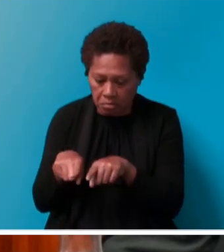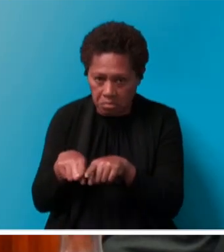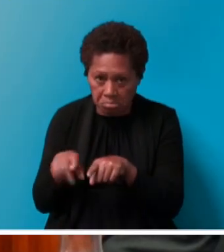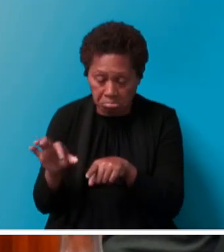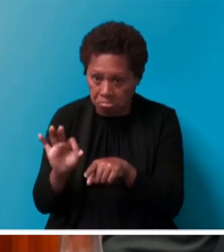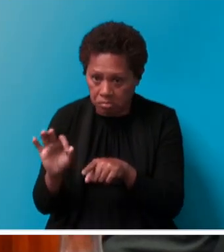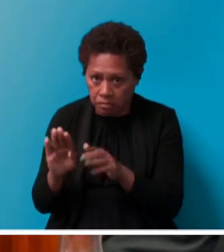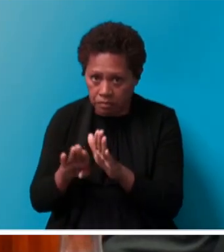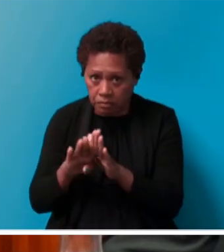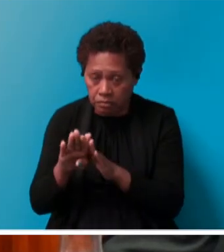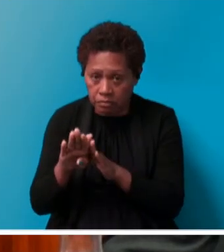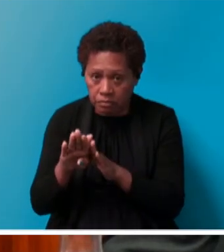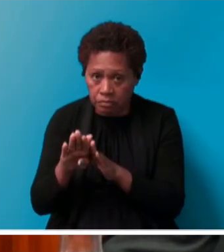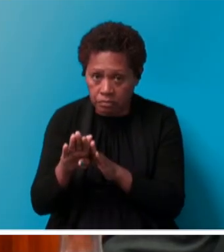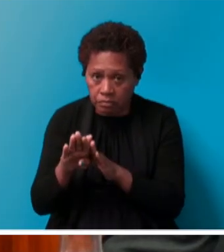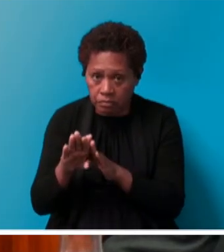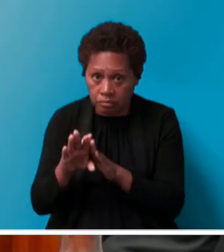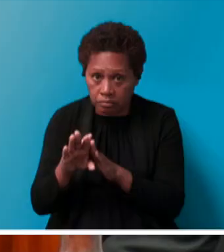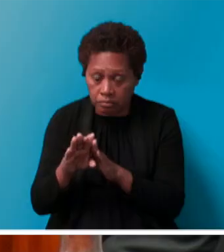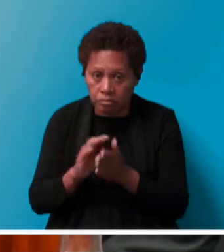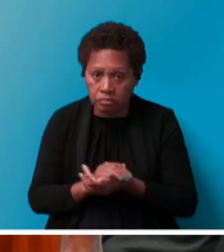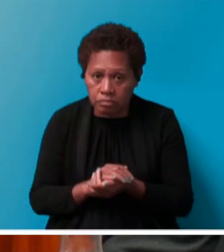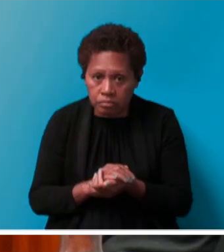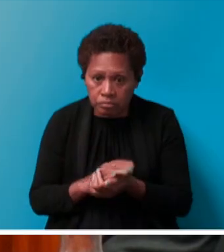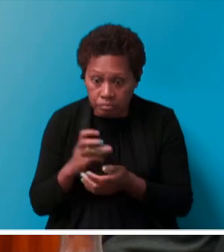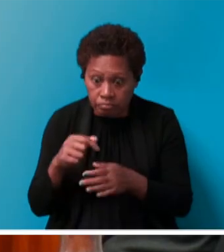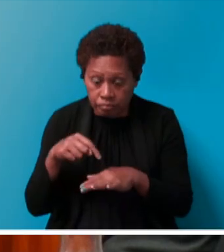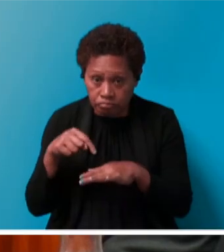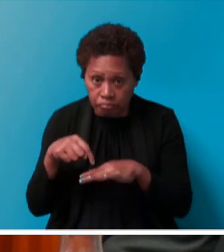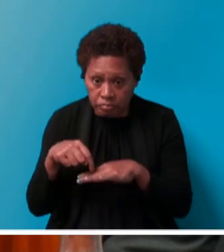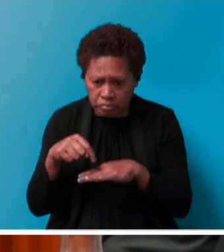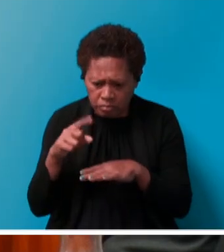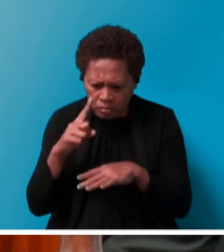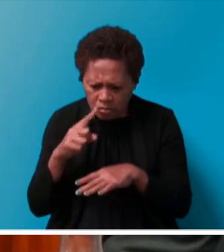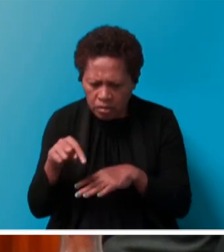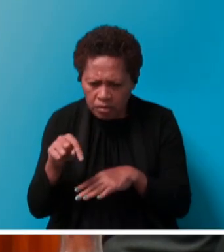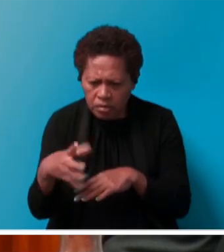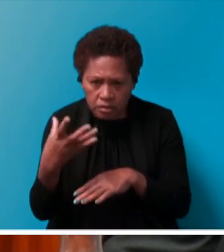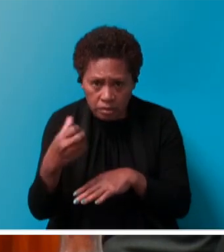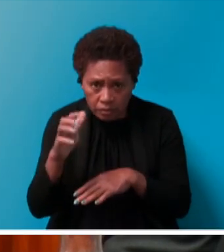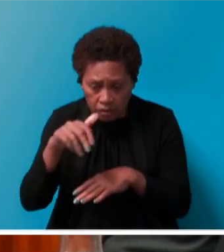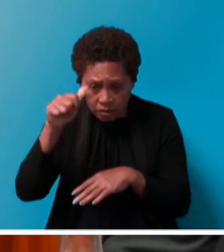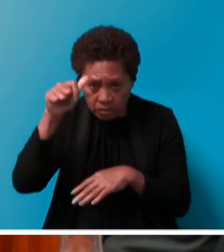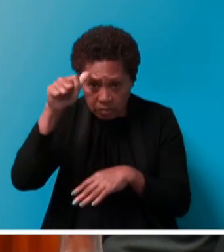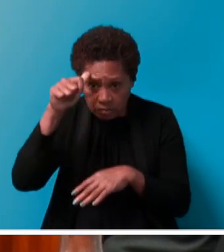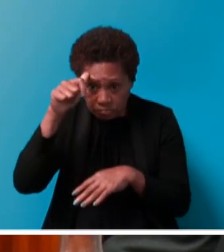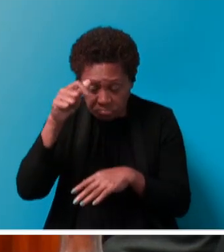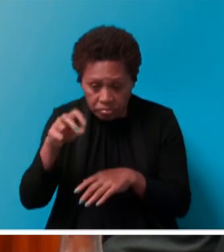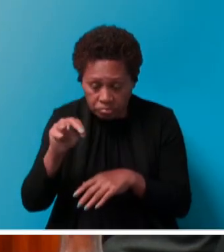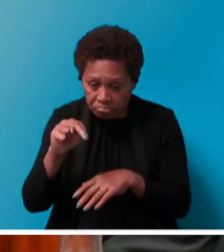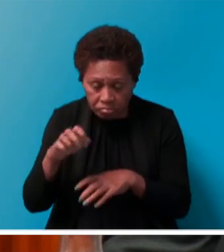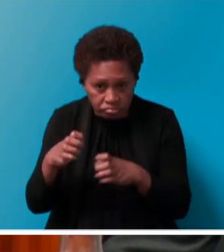that recognizes the talent, the knowledge, and the imperative to expand, and we have done that